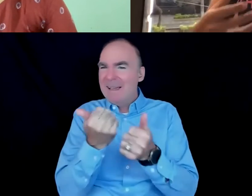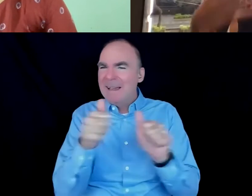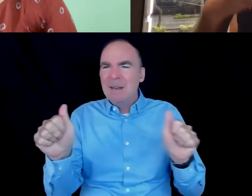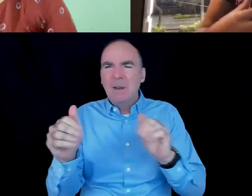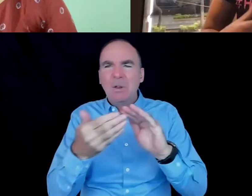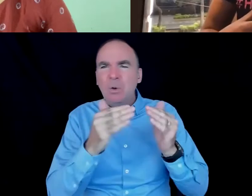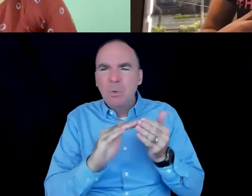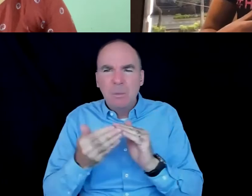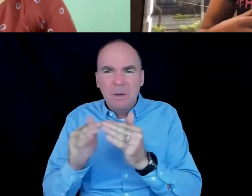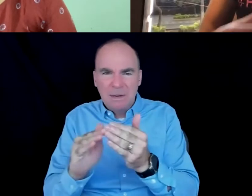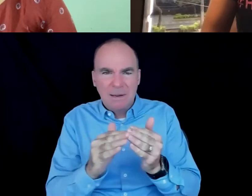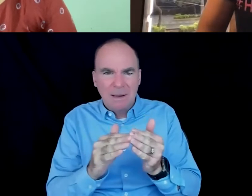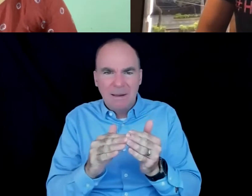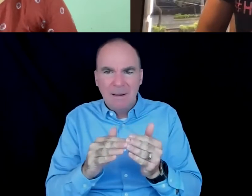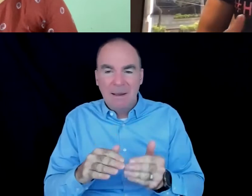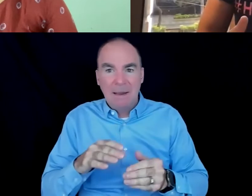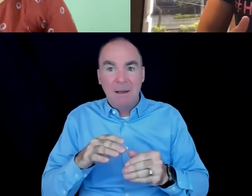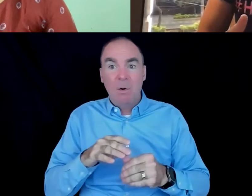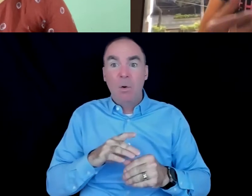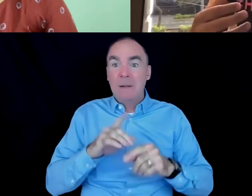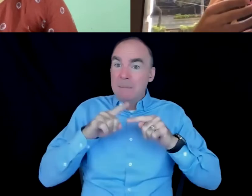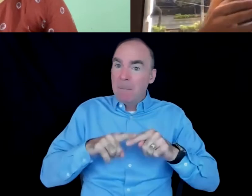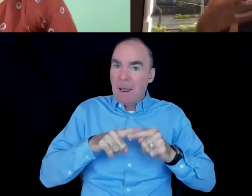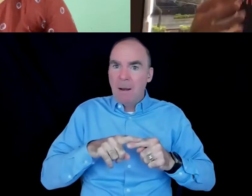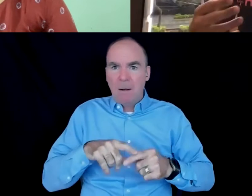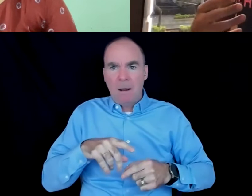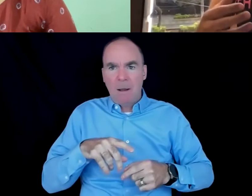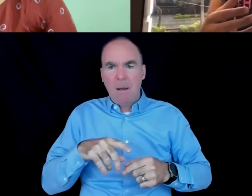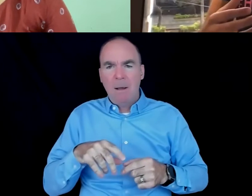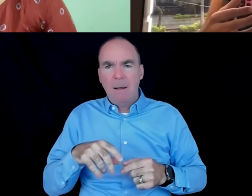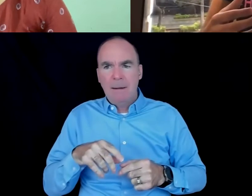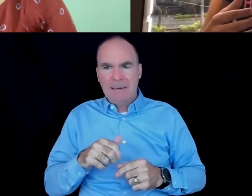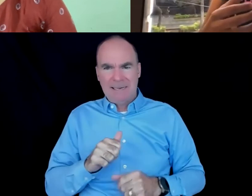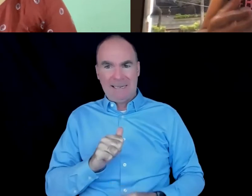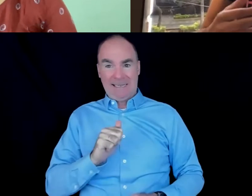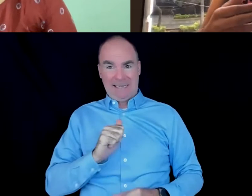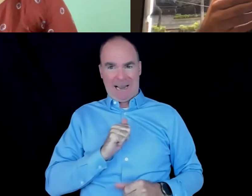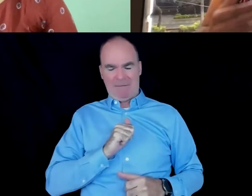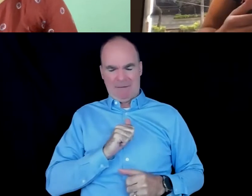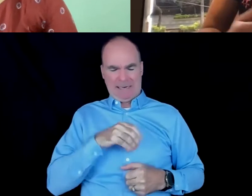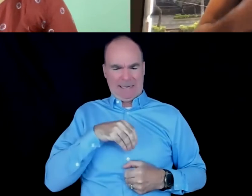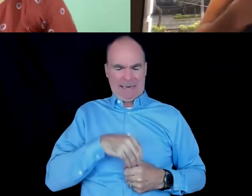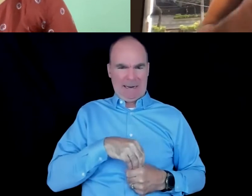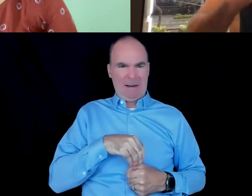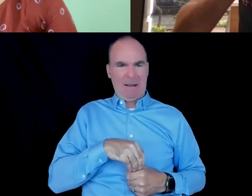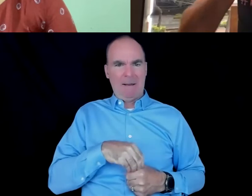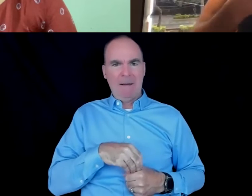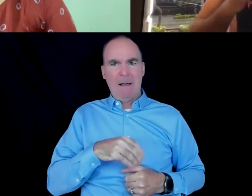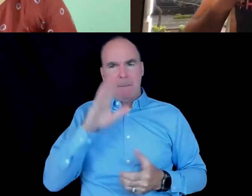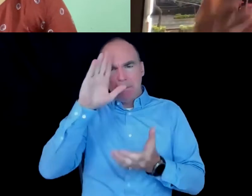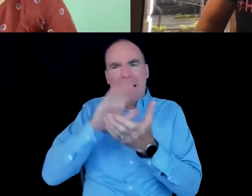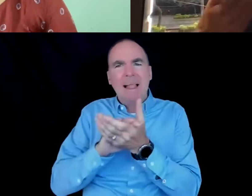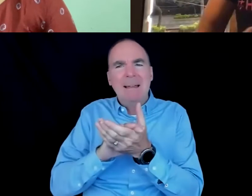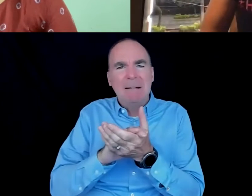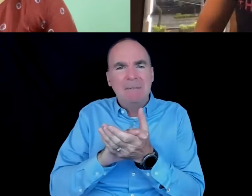people from their own belief inside, they feel that we don't want like to work on any topic that we